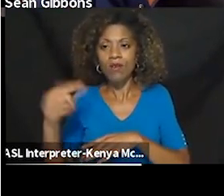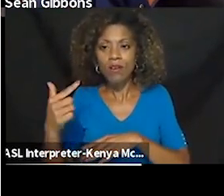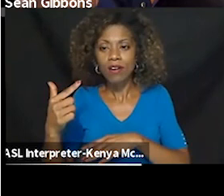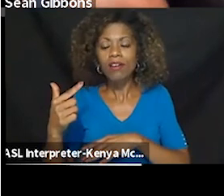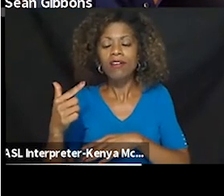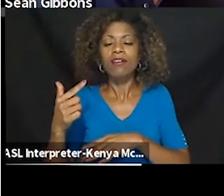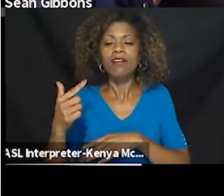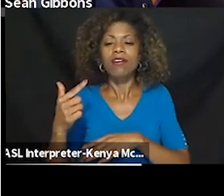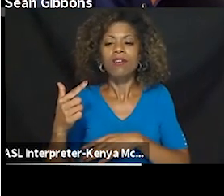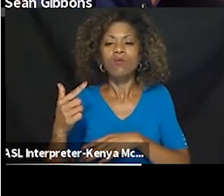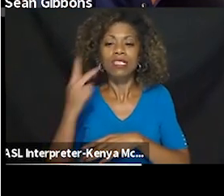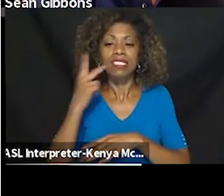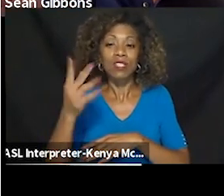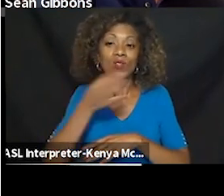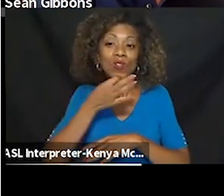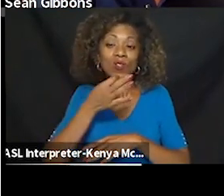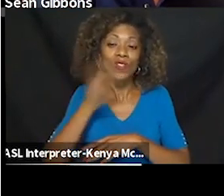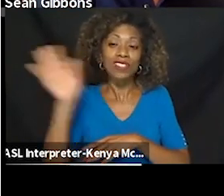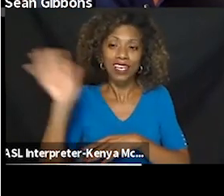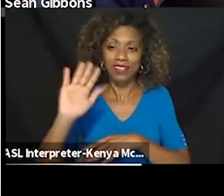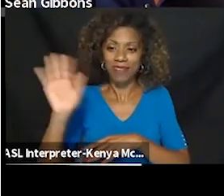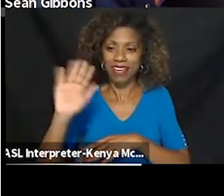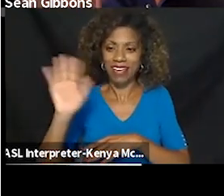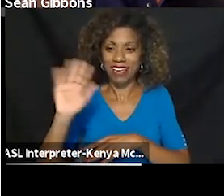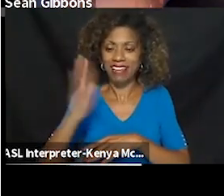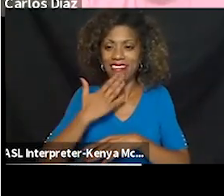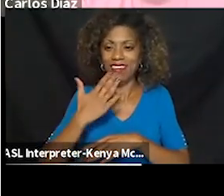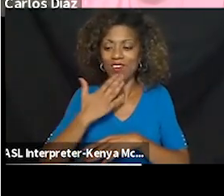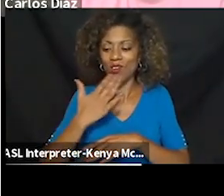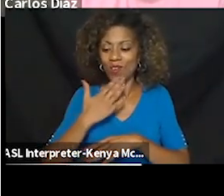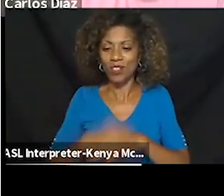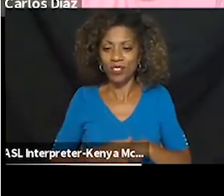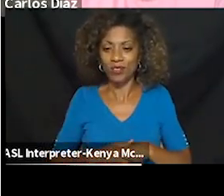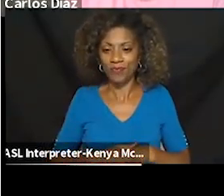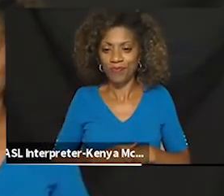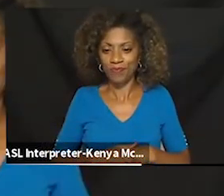too long. And we'll talk to you all soon. Be well, everybody. Thank you. Thank you. Thank you.